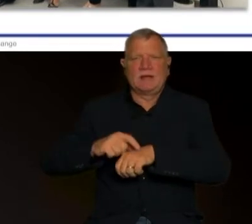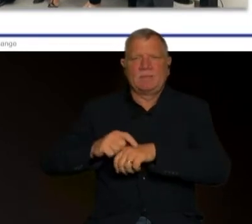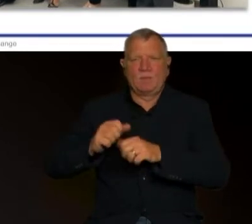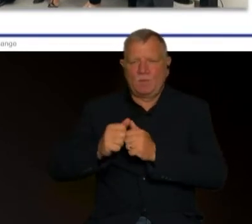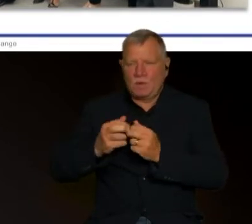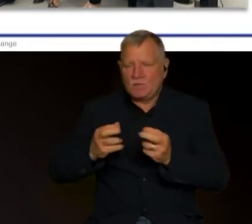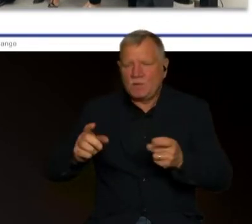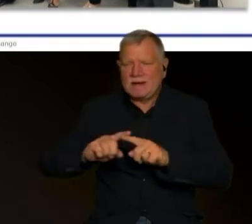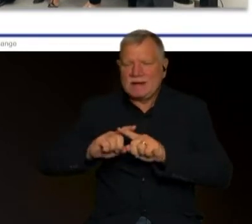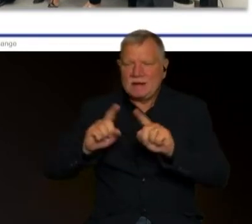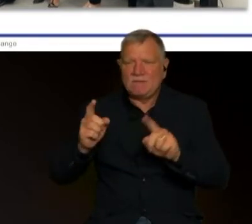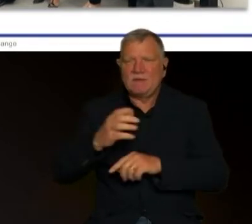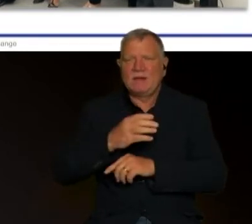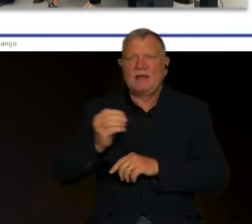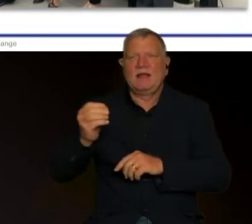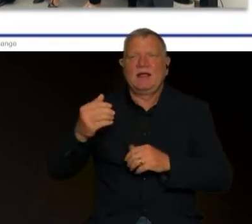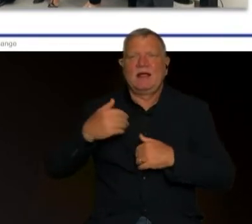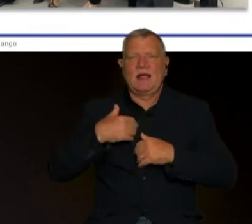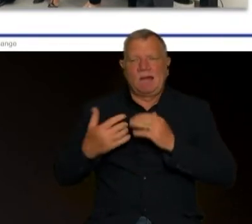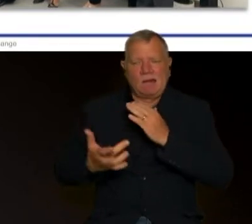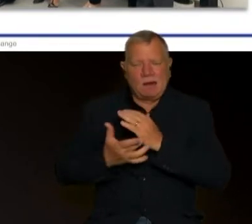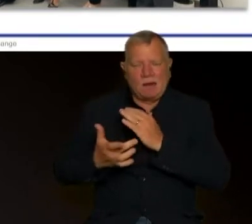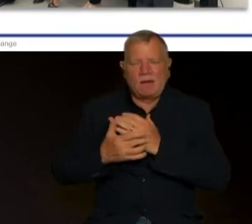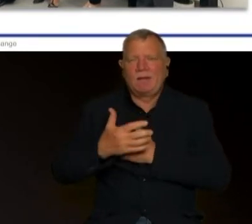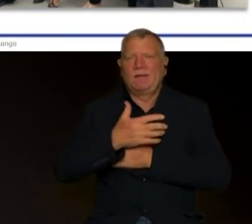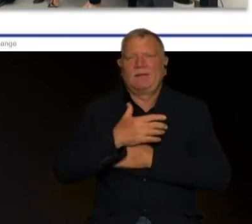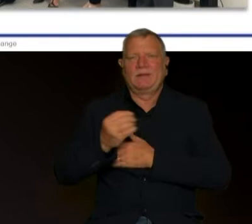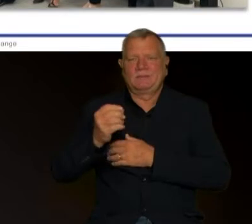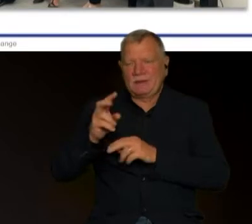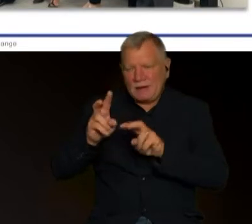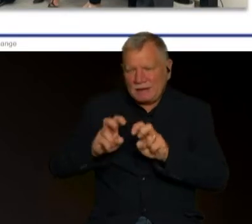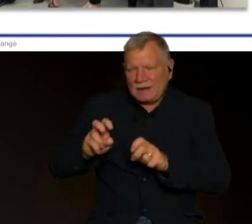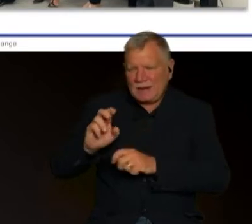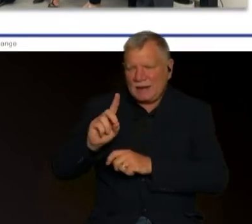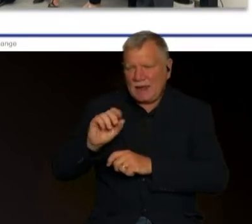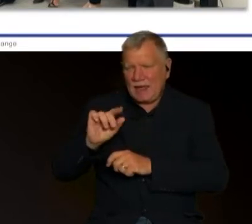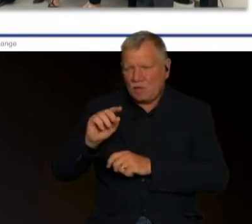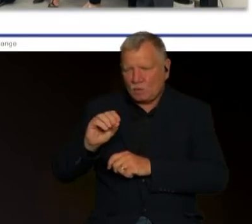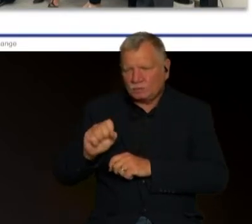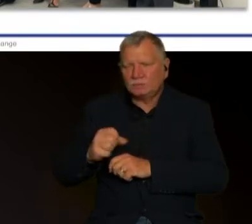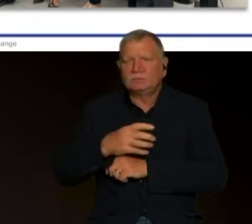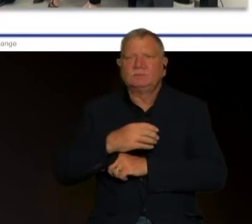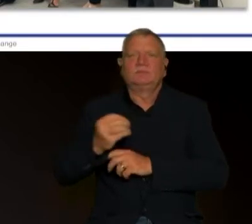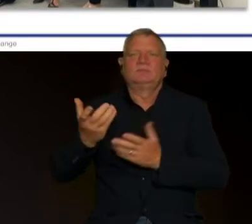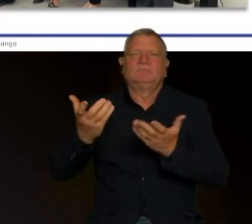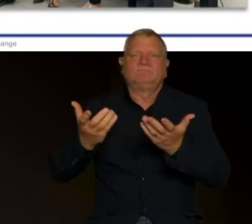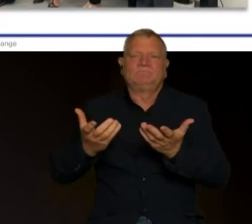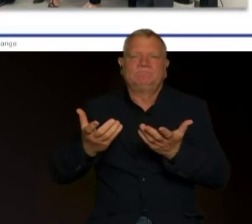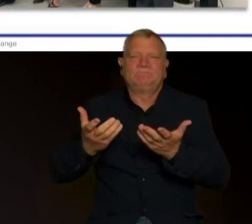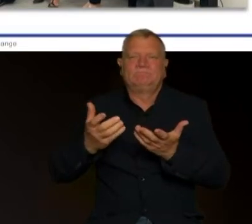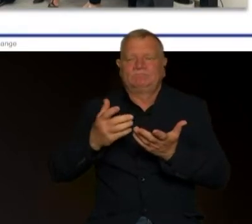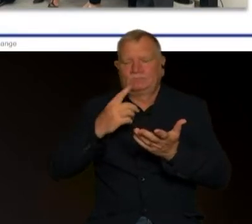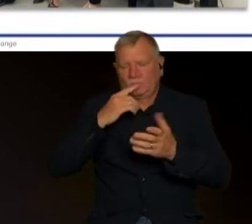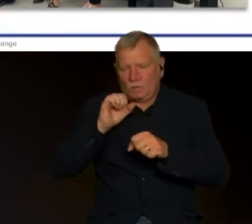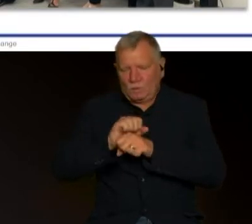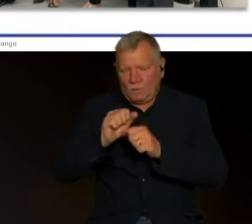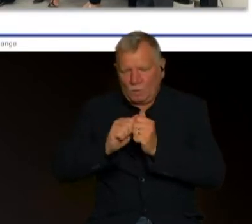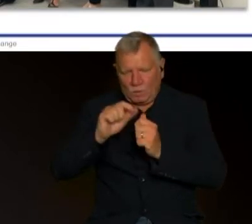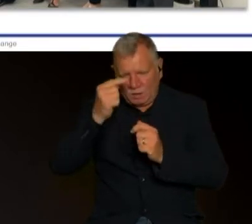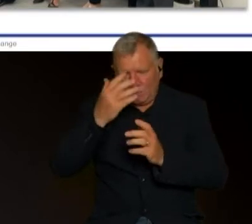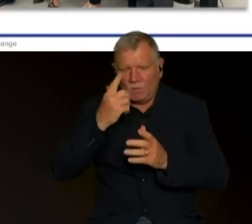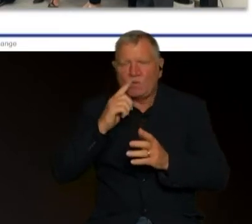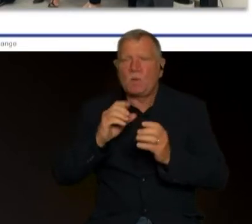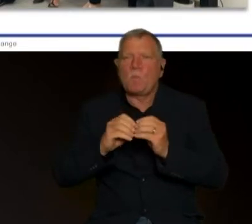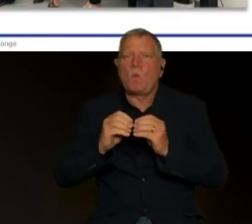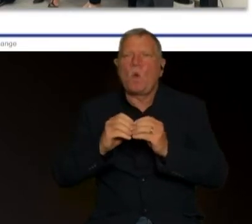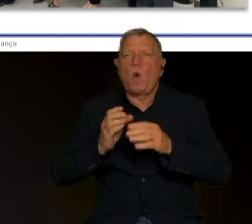vanguard office, more updated with different resources, technological resources, data analysis resources. So it will be modernize, and